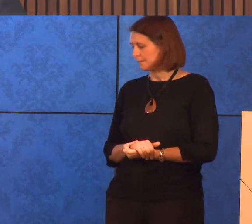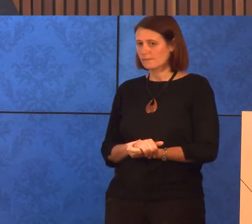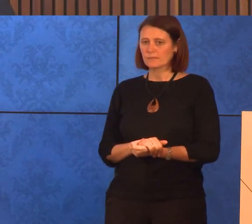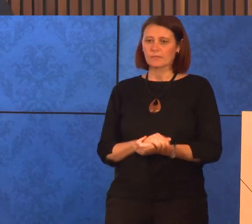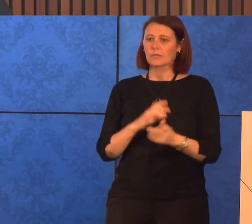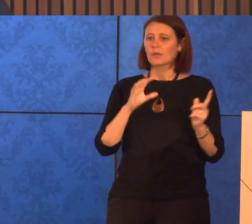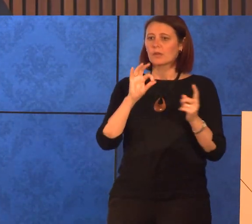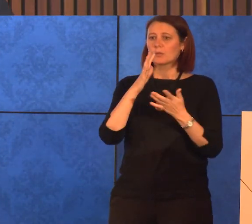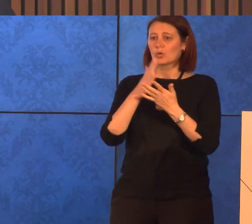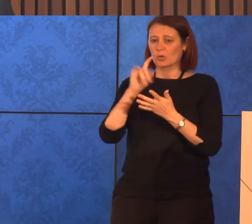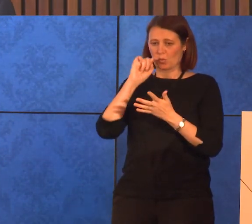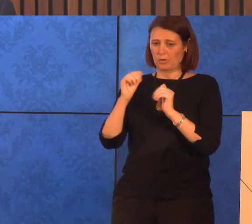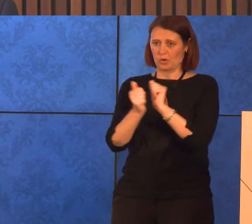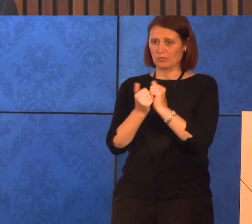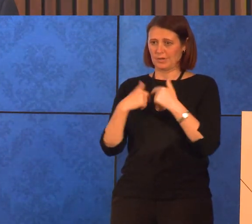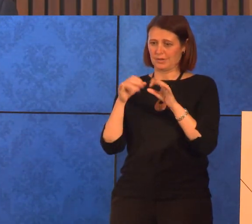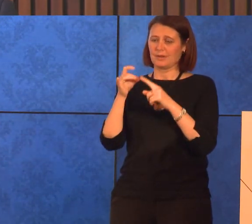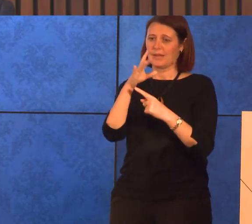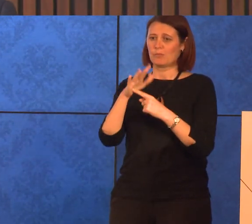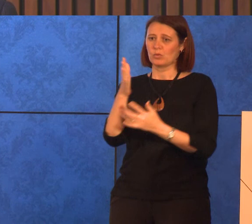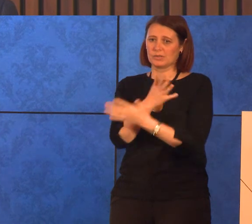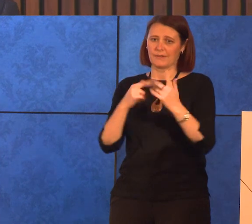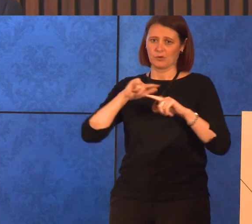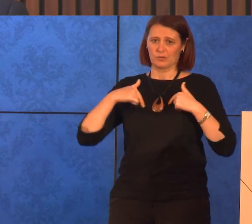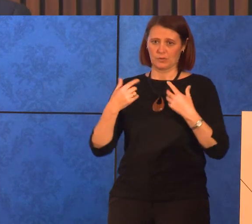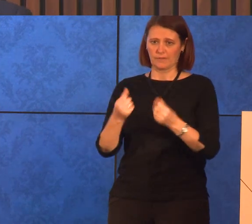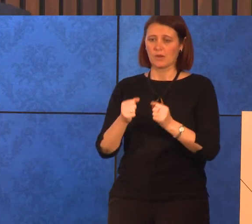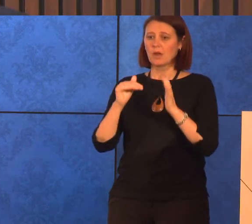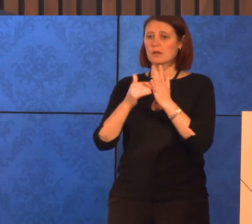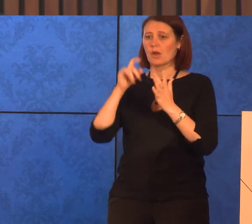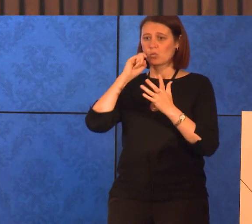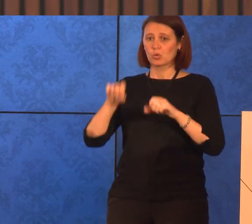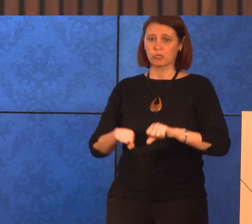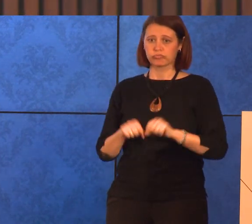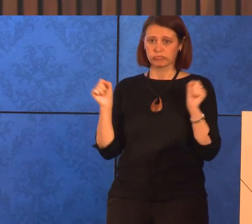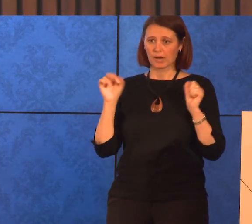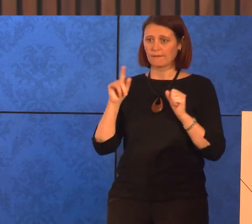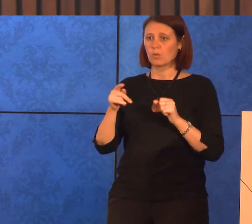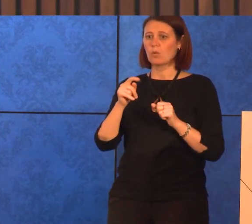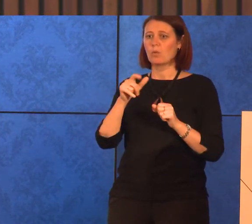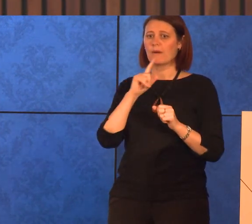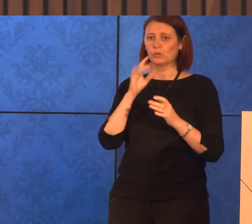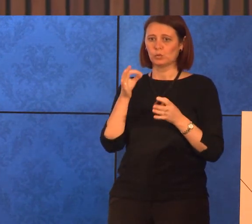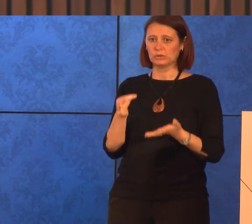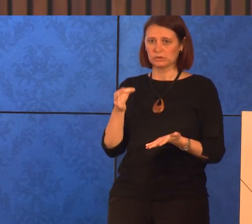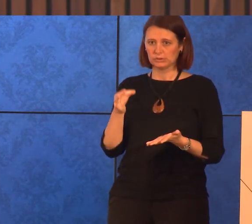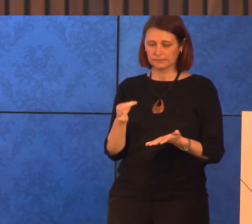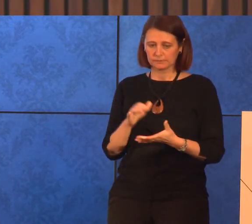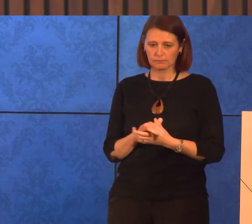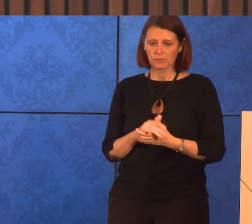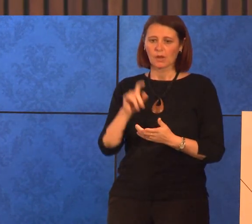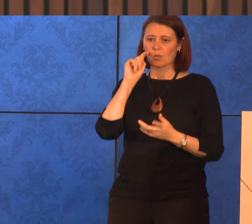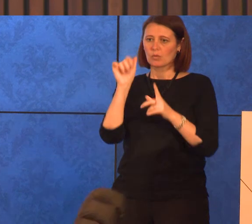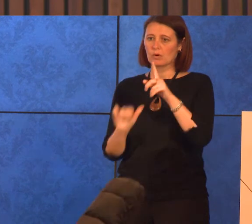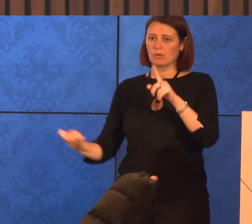I'm sure you'll agree, an important discussion for us all to have. We'll now break for afternoon tea, and we